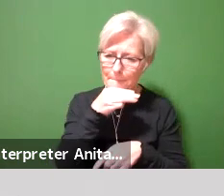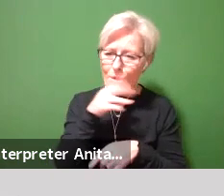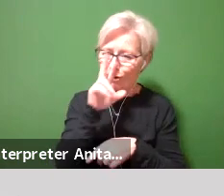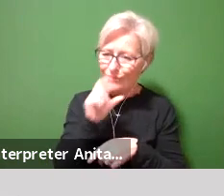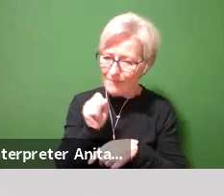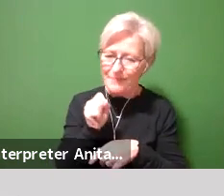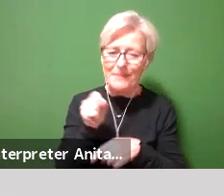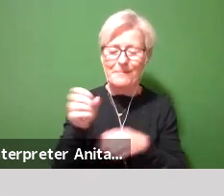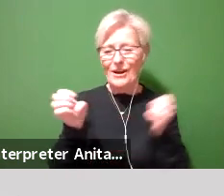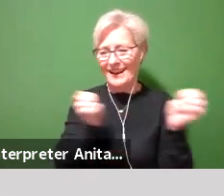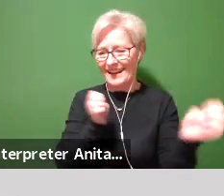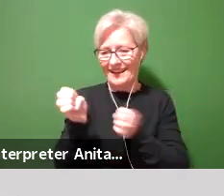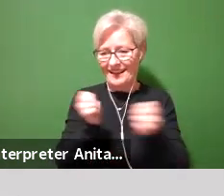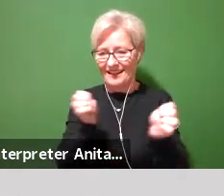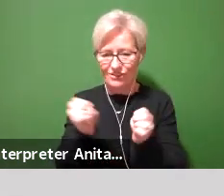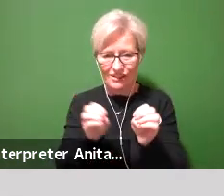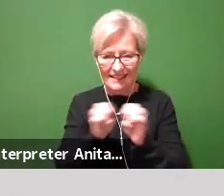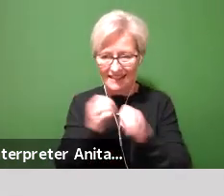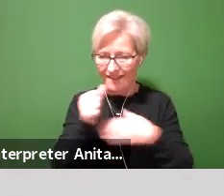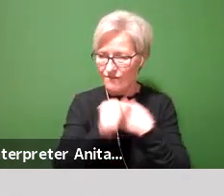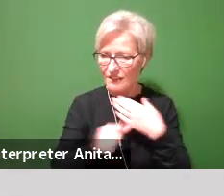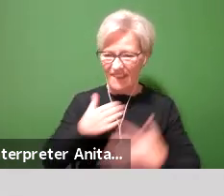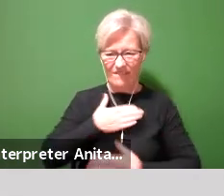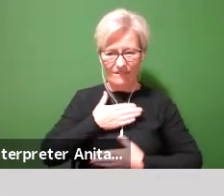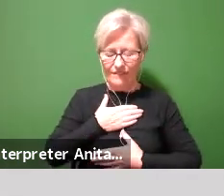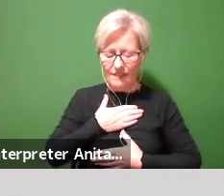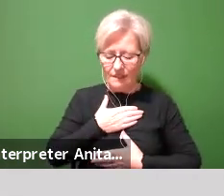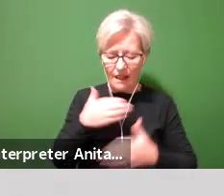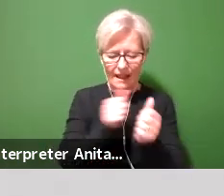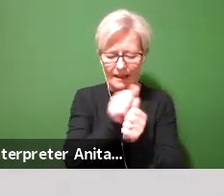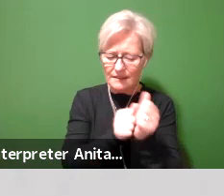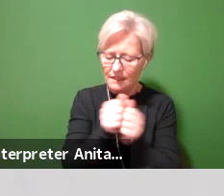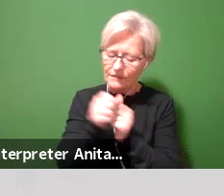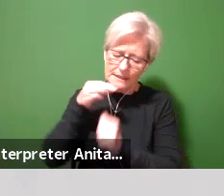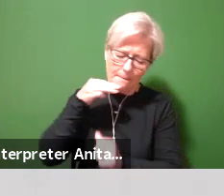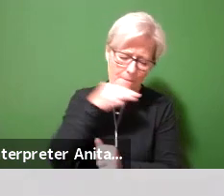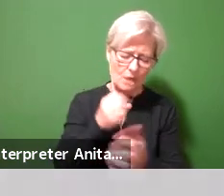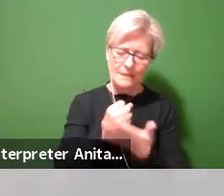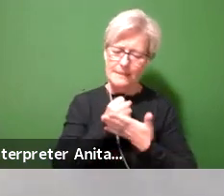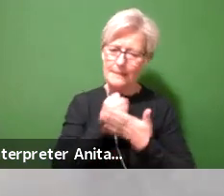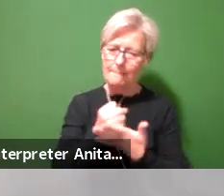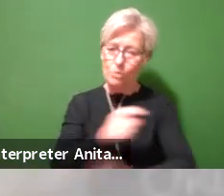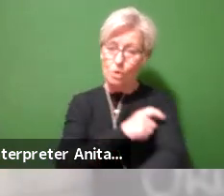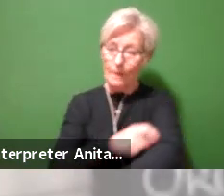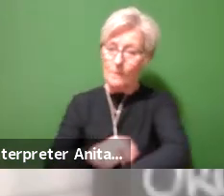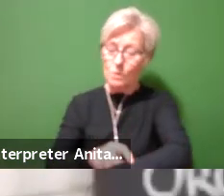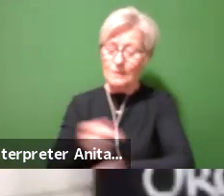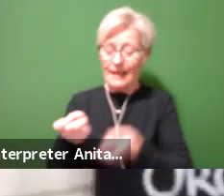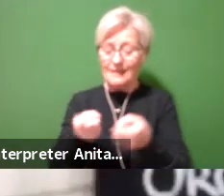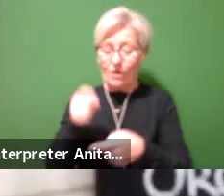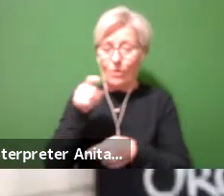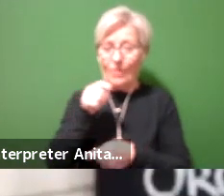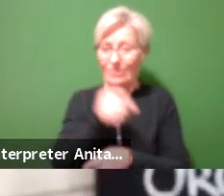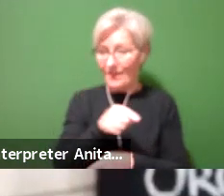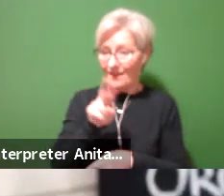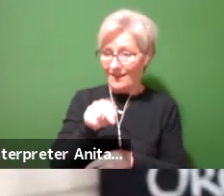Again, physical activity is so important at this time of life. Support your bones so they can support you. So I'm sure you've heard